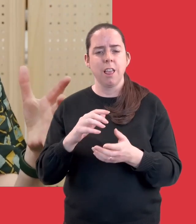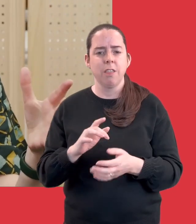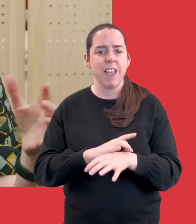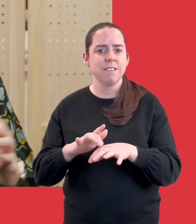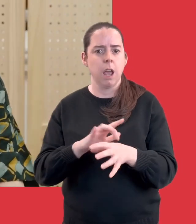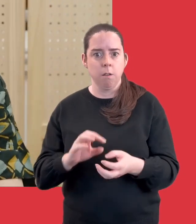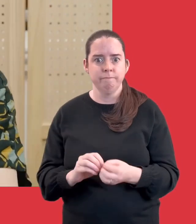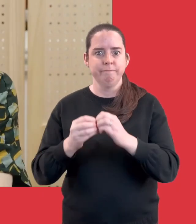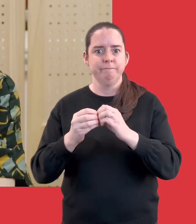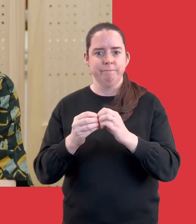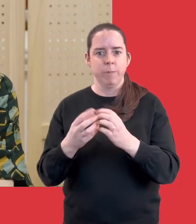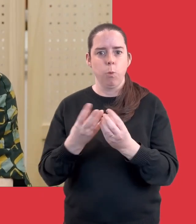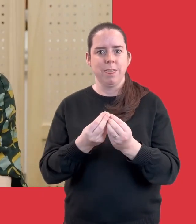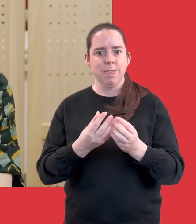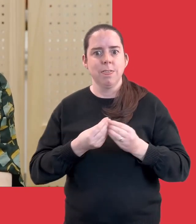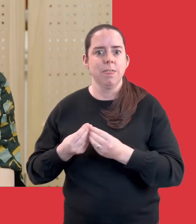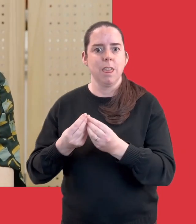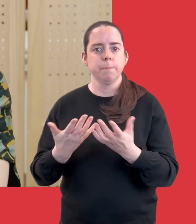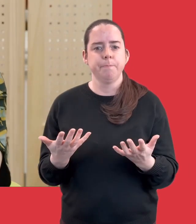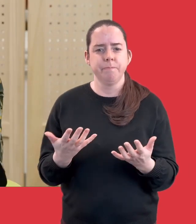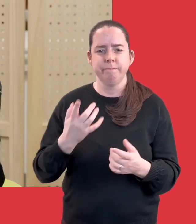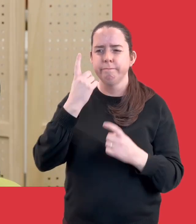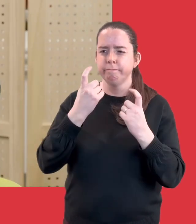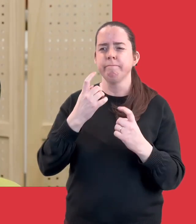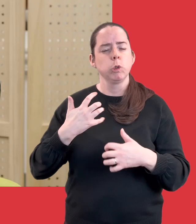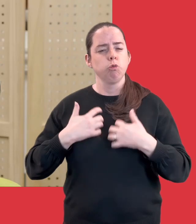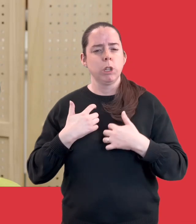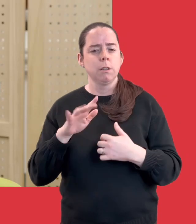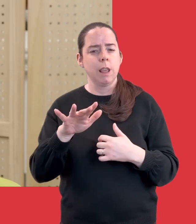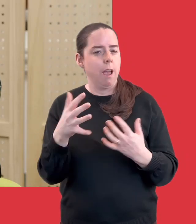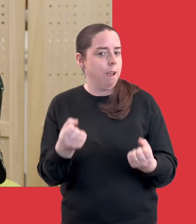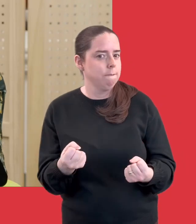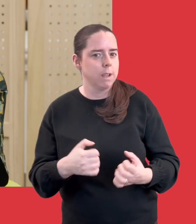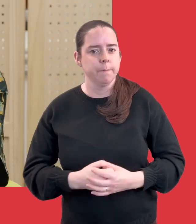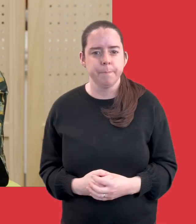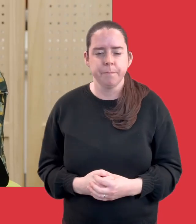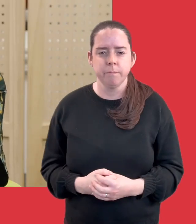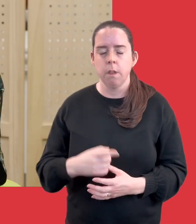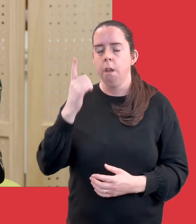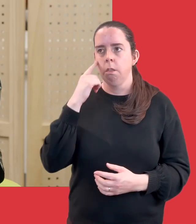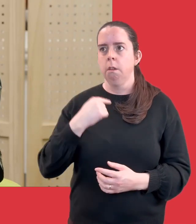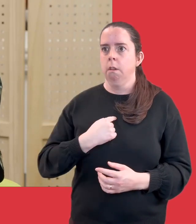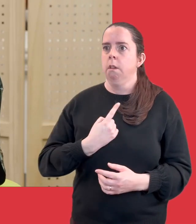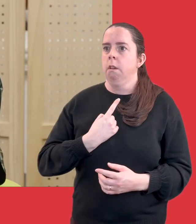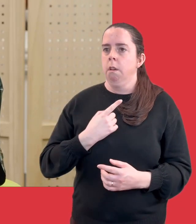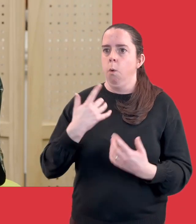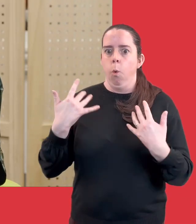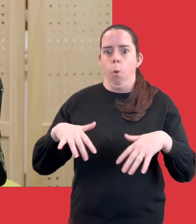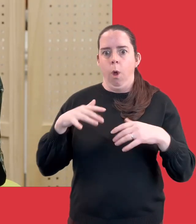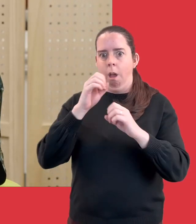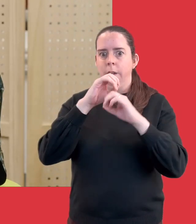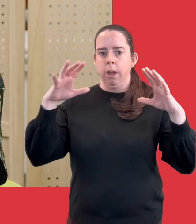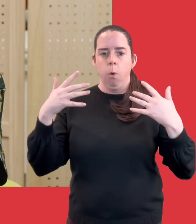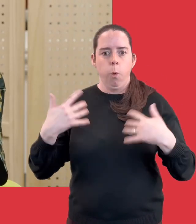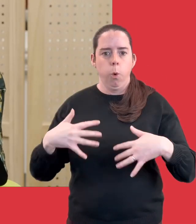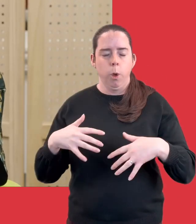co-producing the play with us. And she thought there was some interest there as well. I thought it was an absolutely wonderful